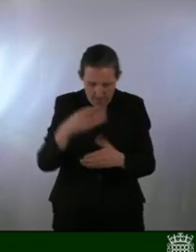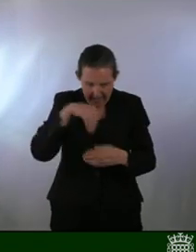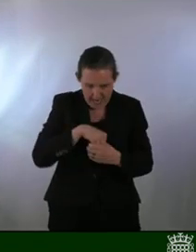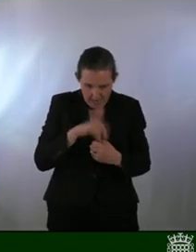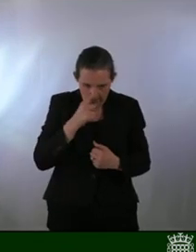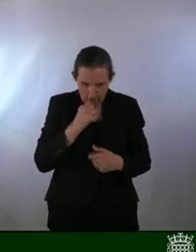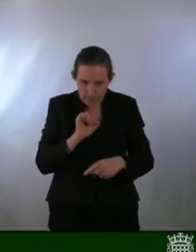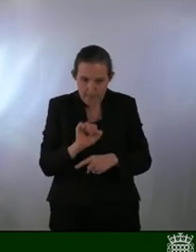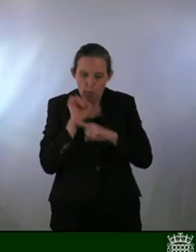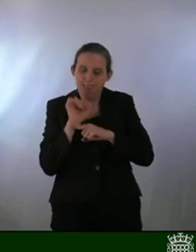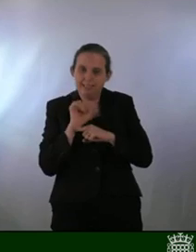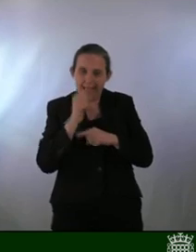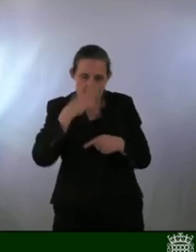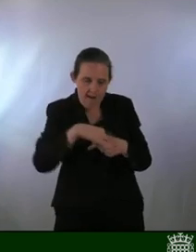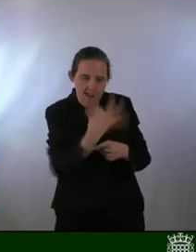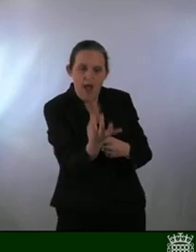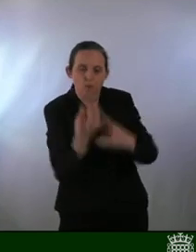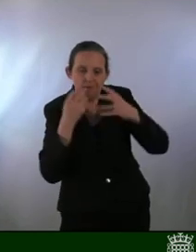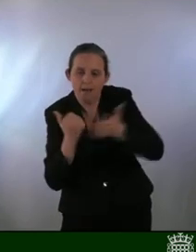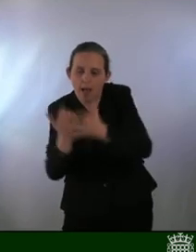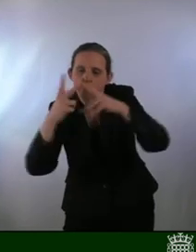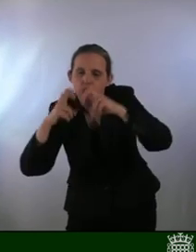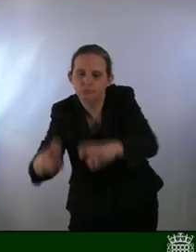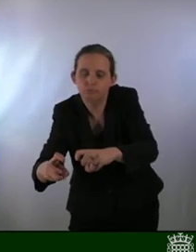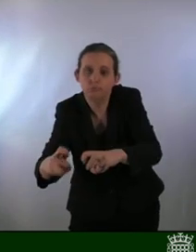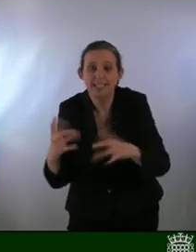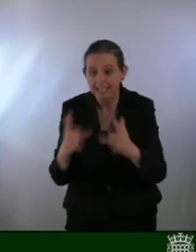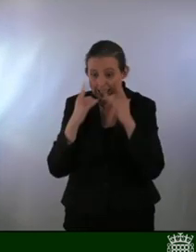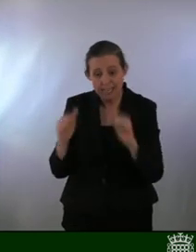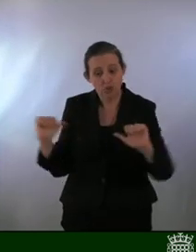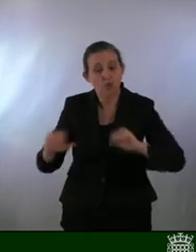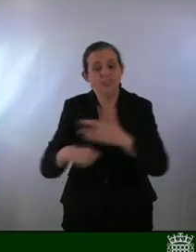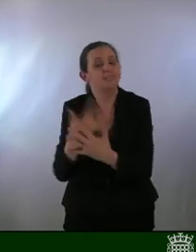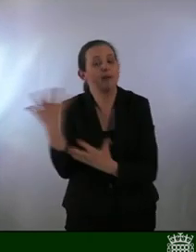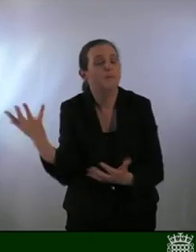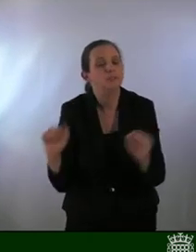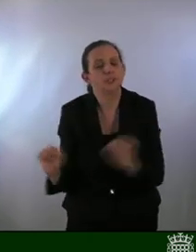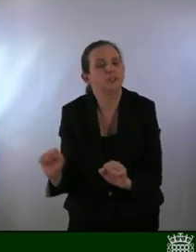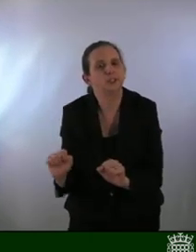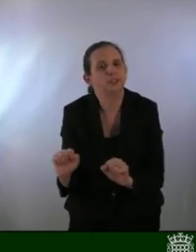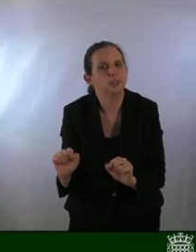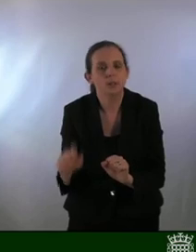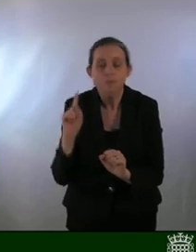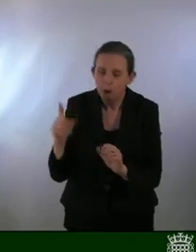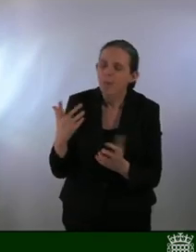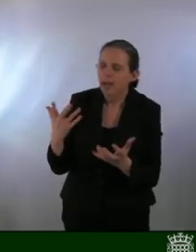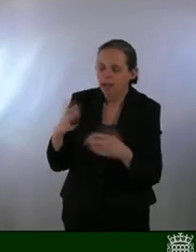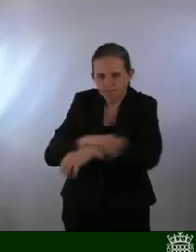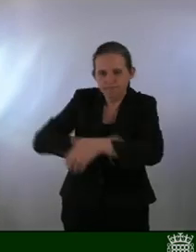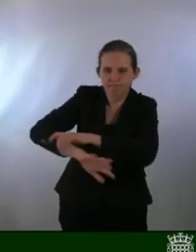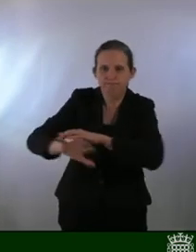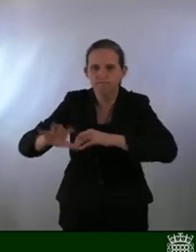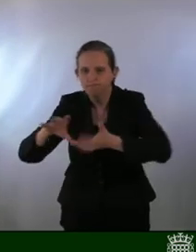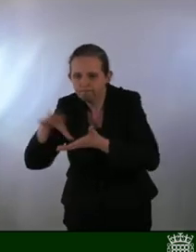that comes from that. That test is not yet in existence, but we are putting enormous amounts of effort